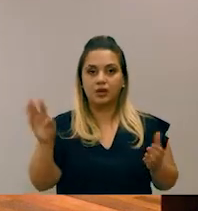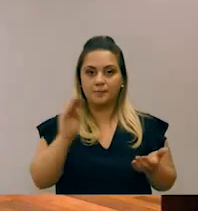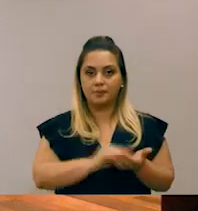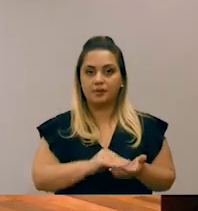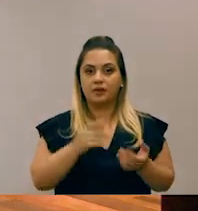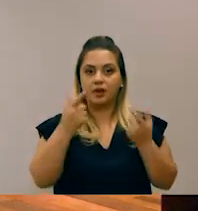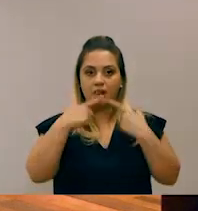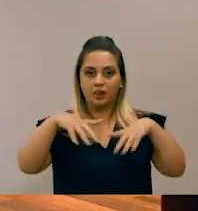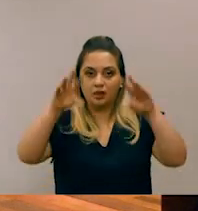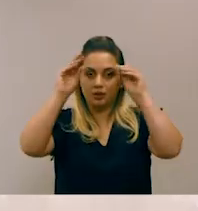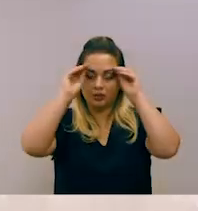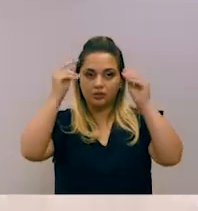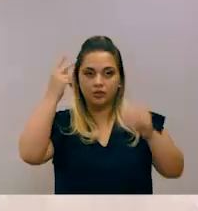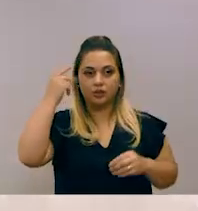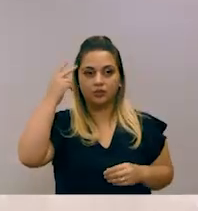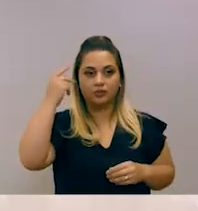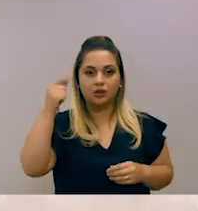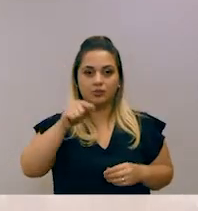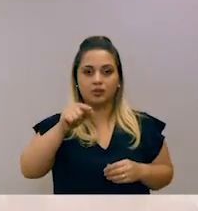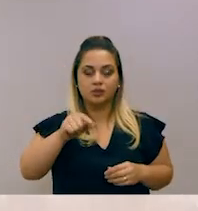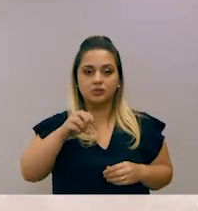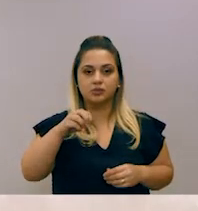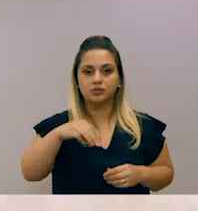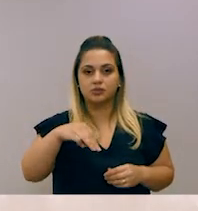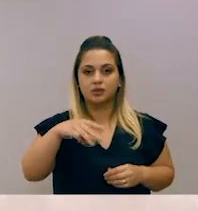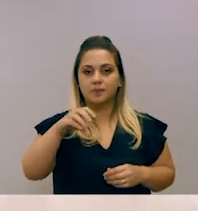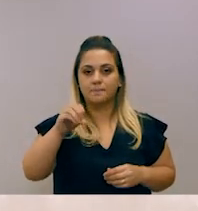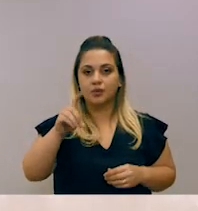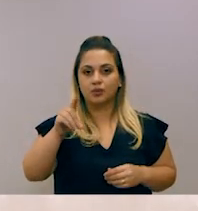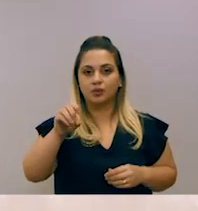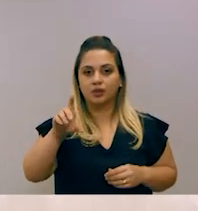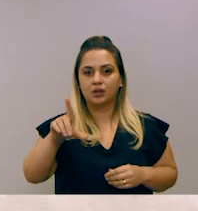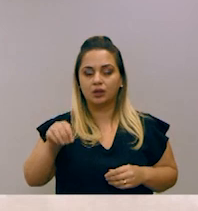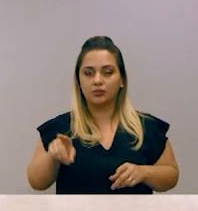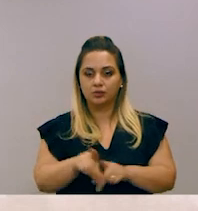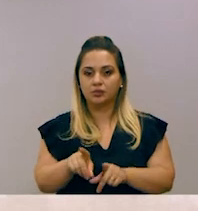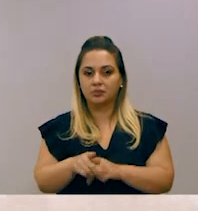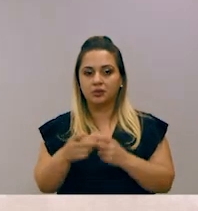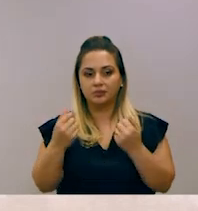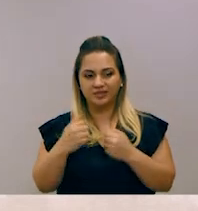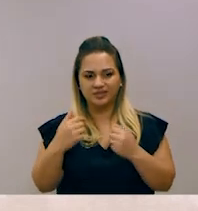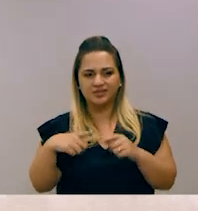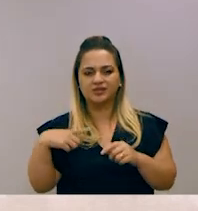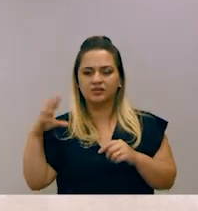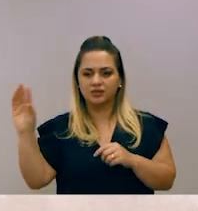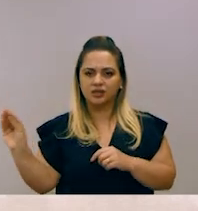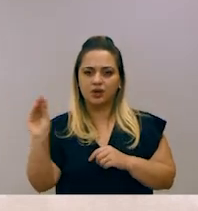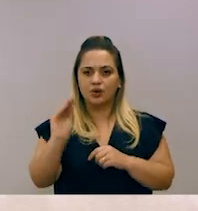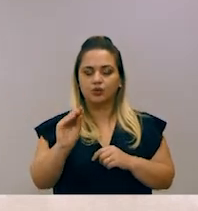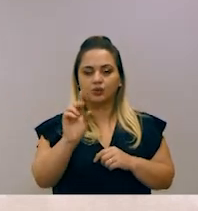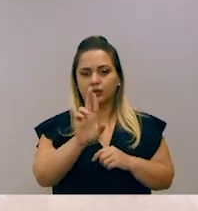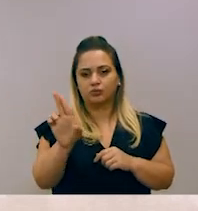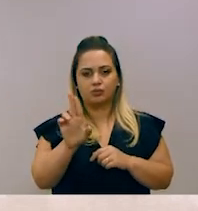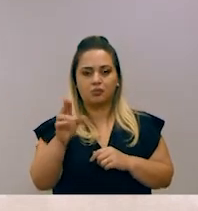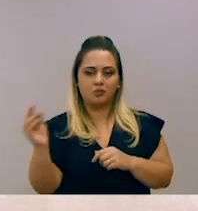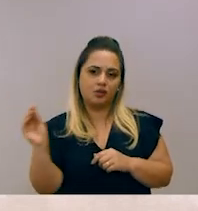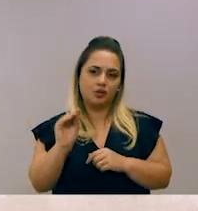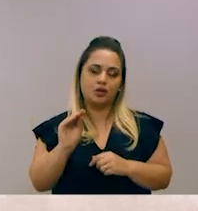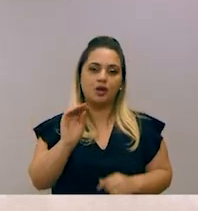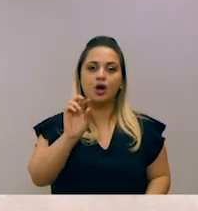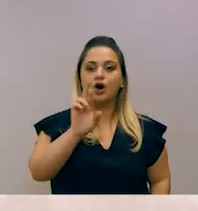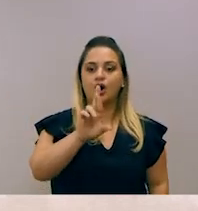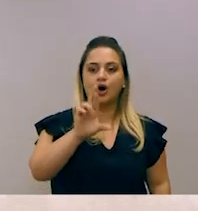so these section models, they also need to receive a label with the categories of